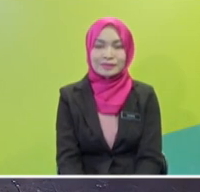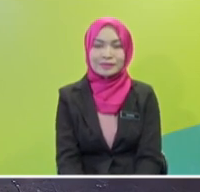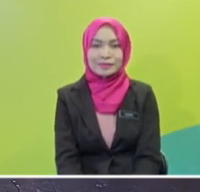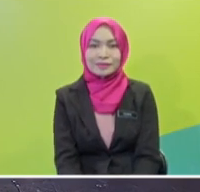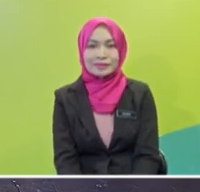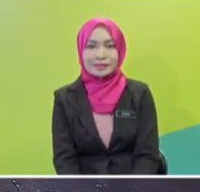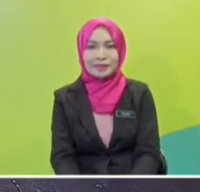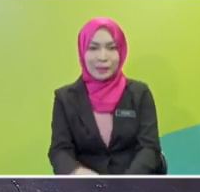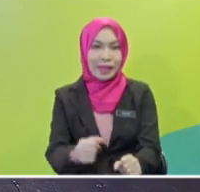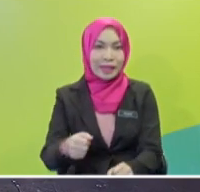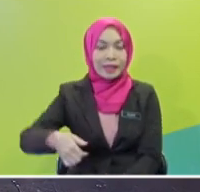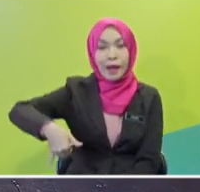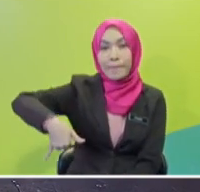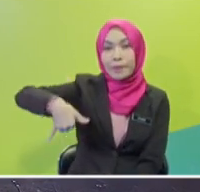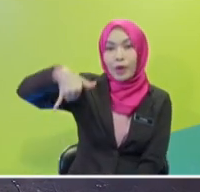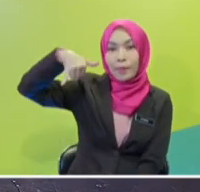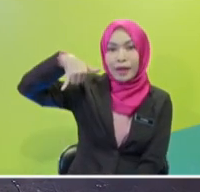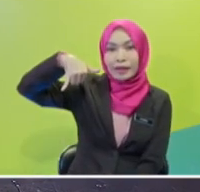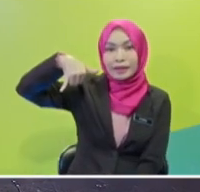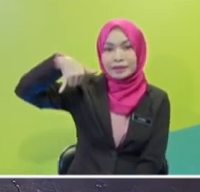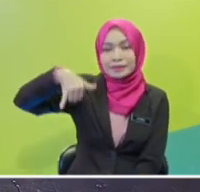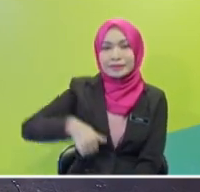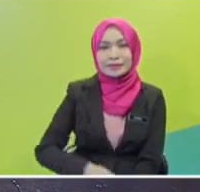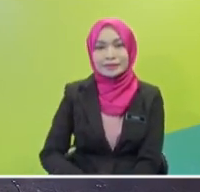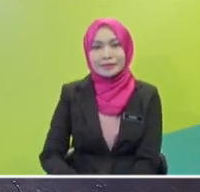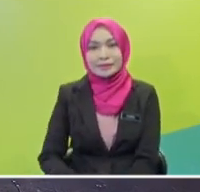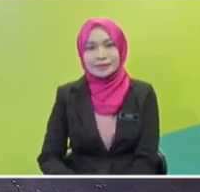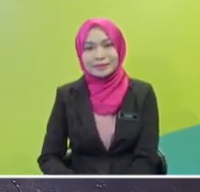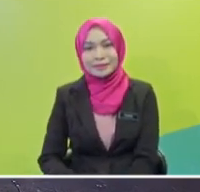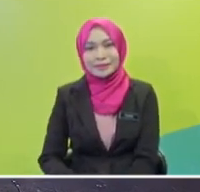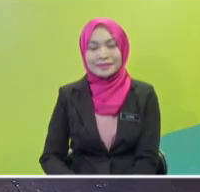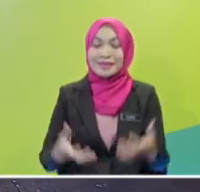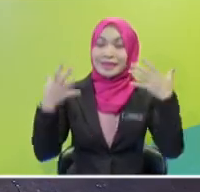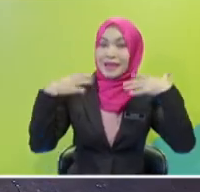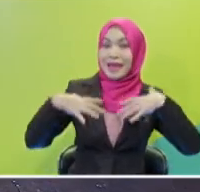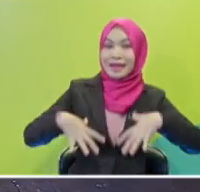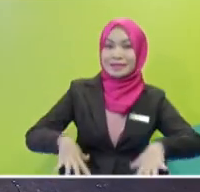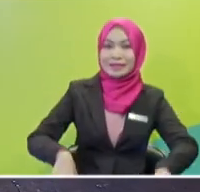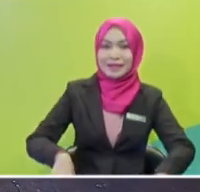Pick up your bag. Pick up a bag. Get dressed for the day.